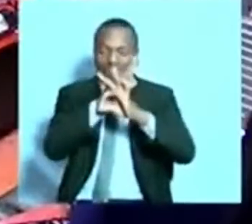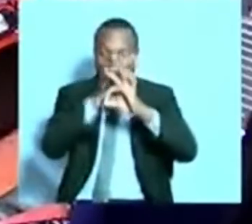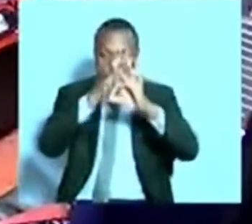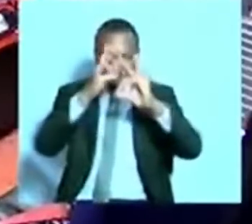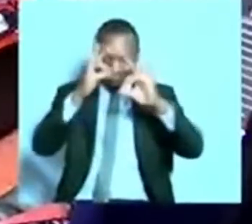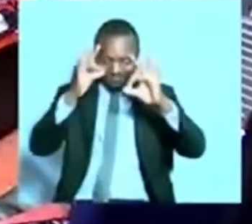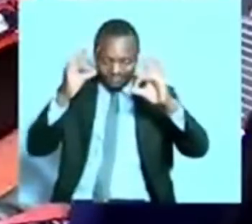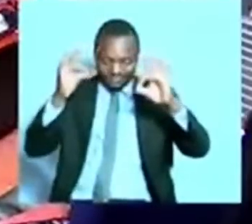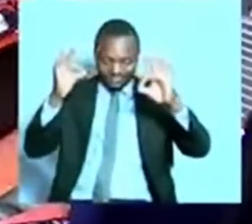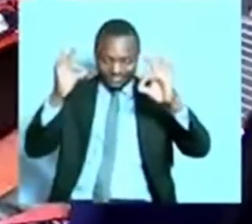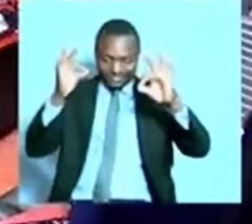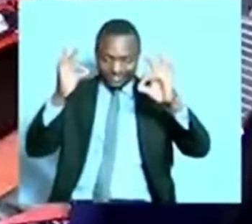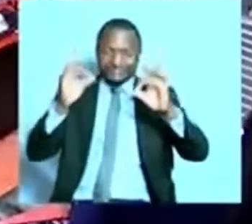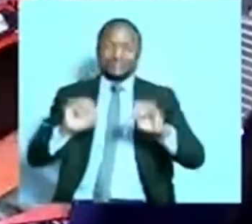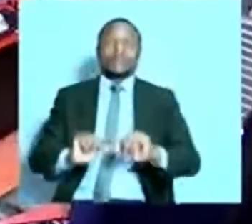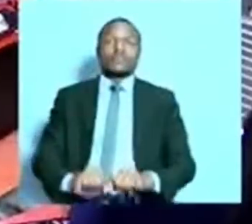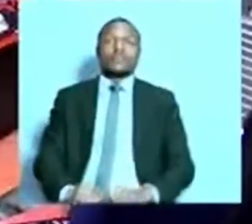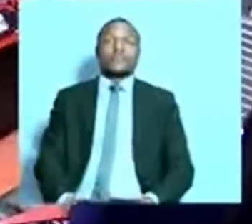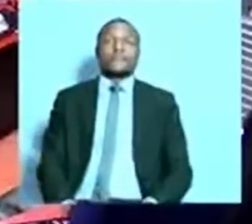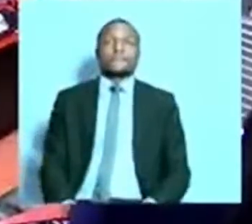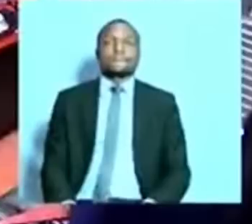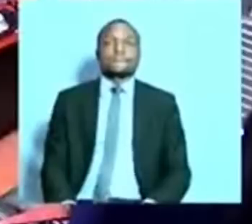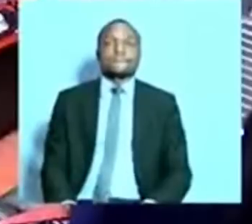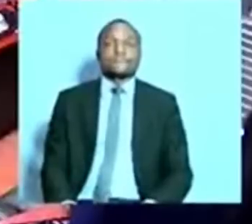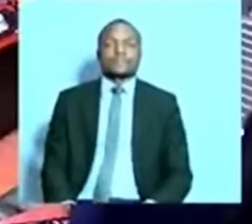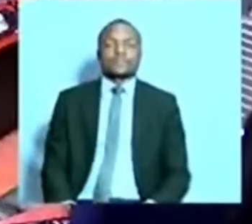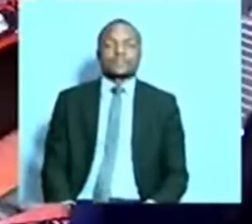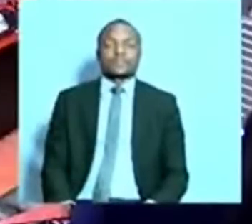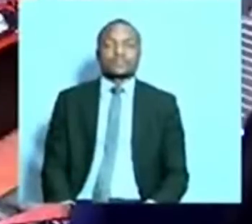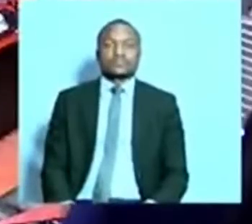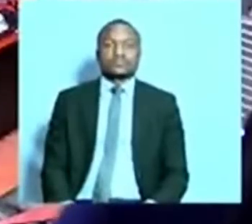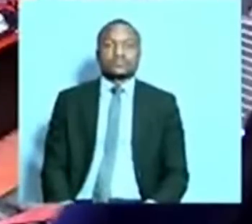and free.